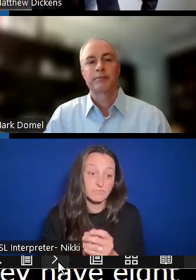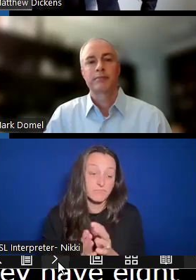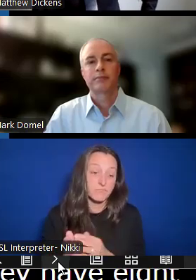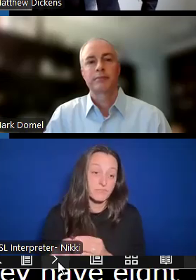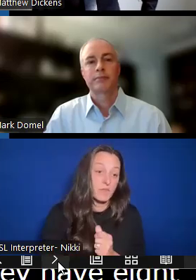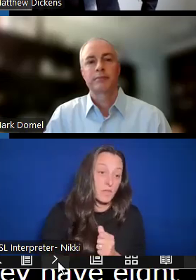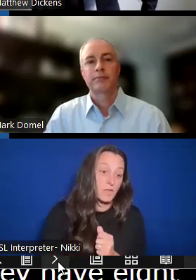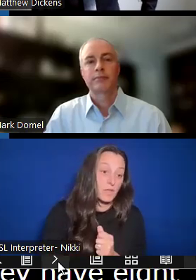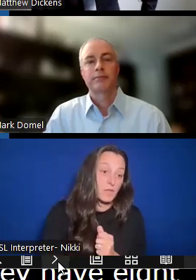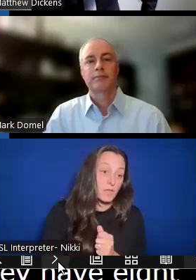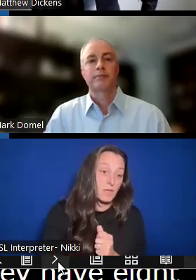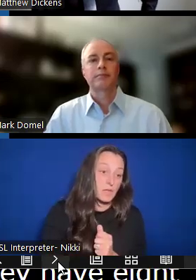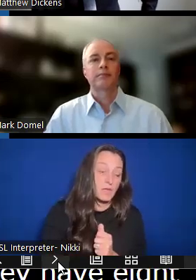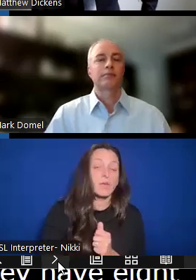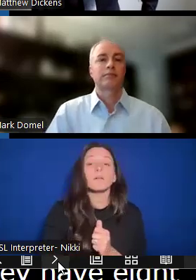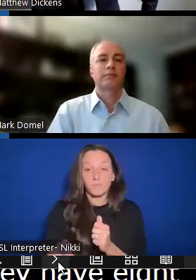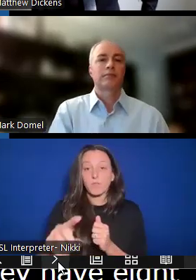lottery? So